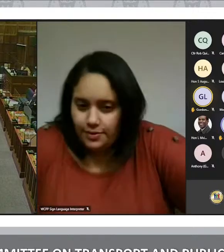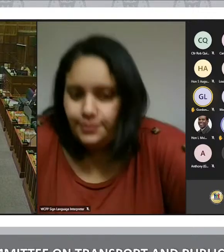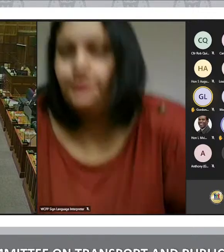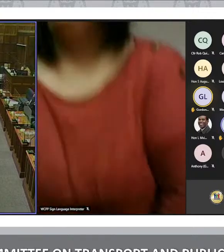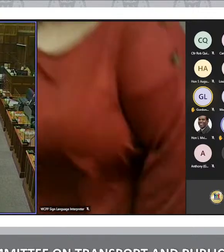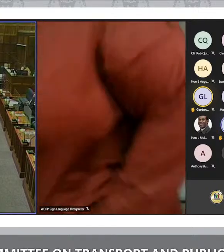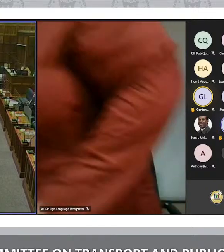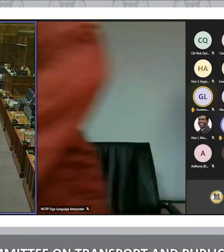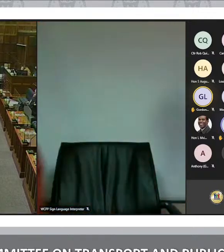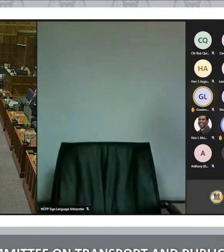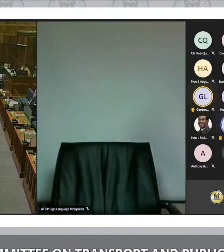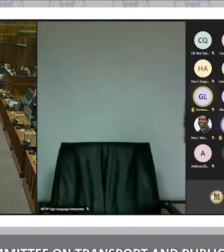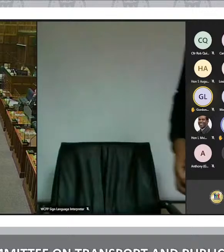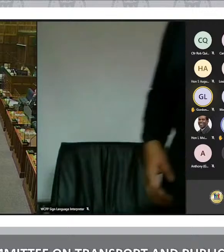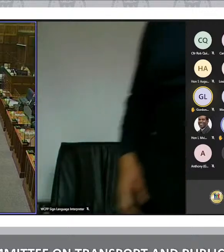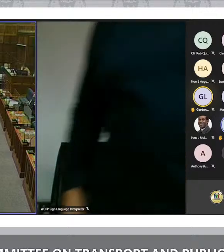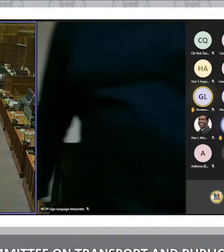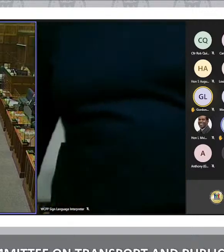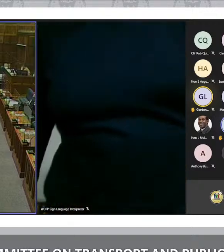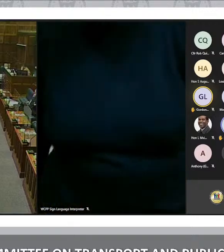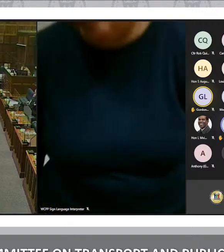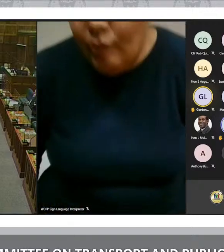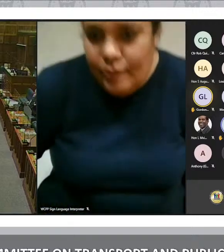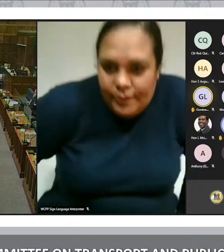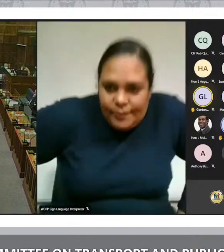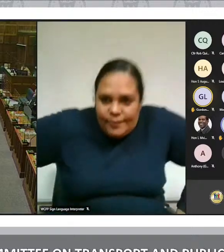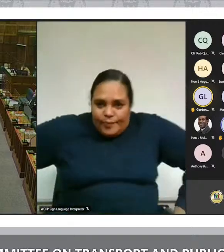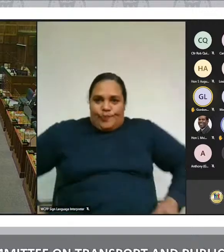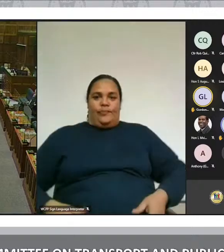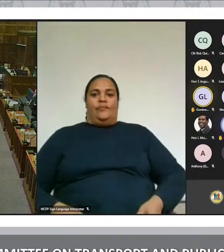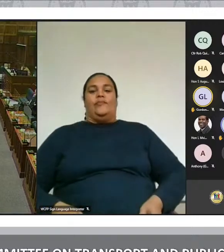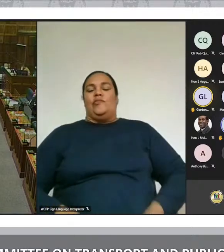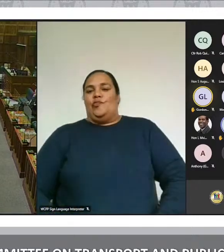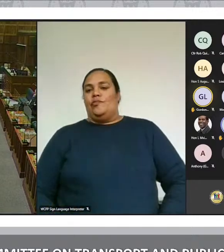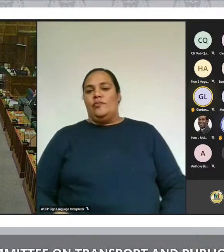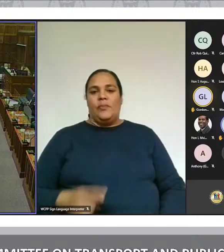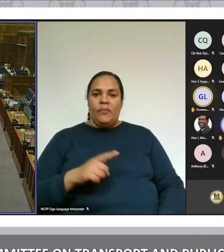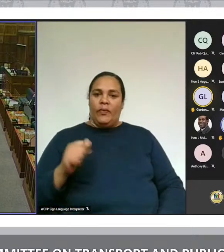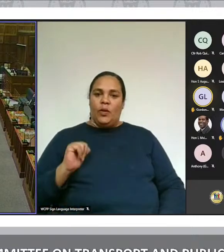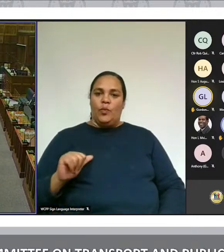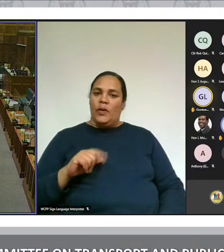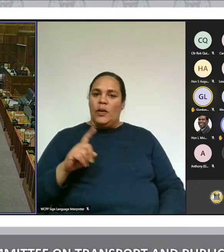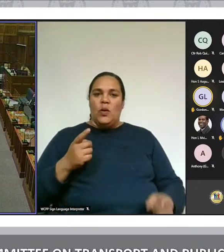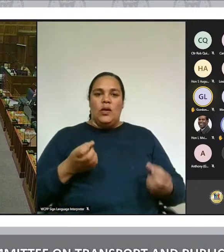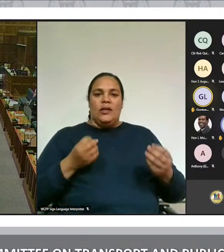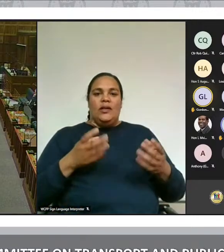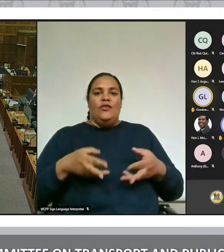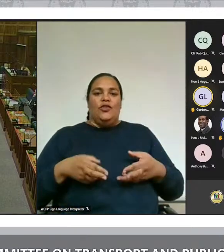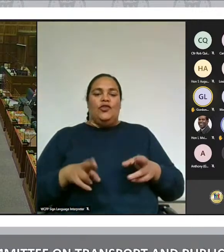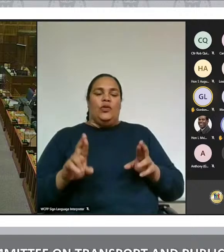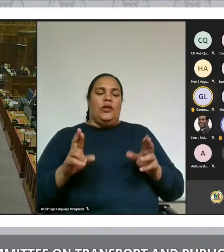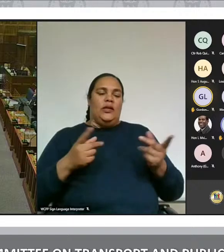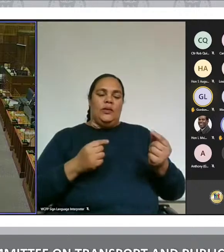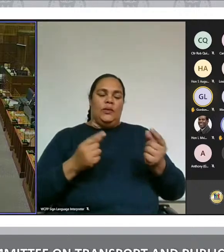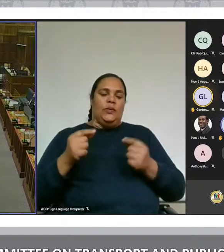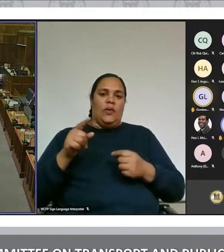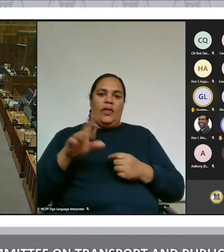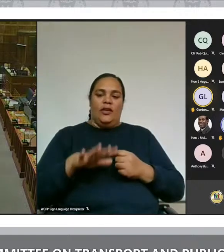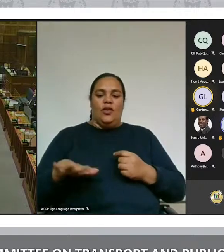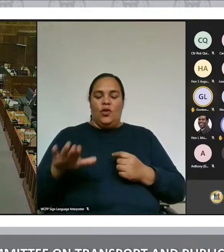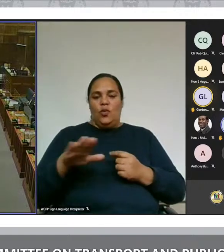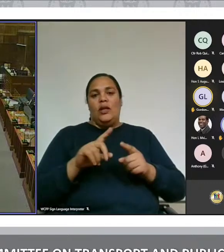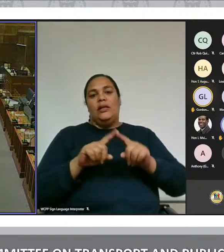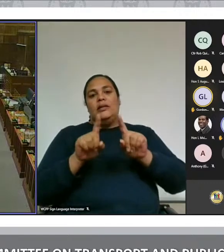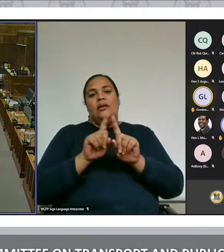Where there's no street illumination, the municipality is not in a position to provide street illumination on those areas.